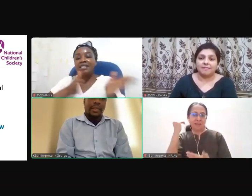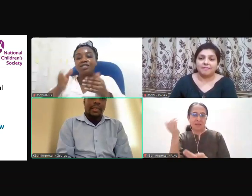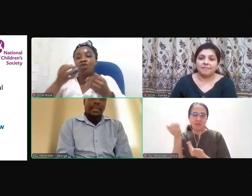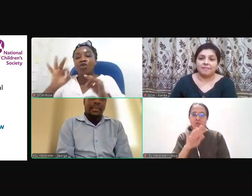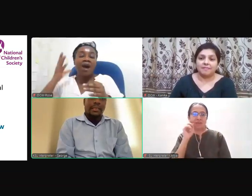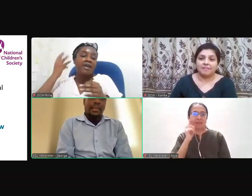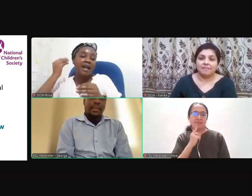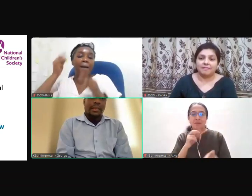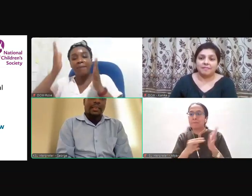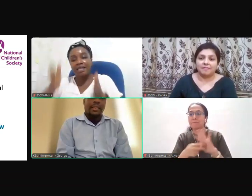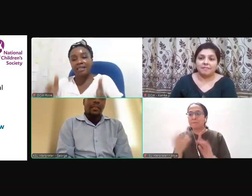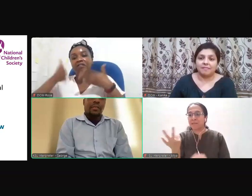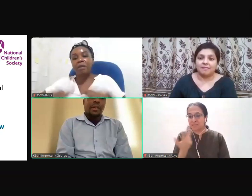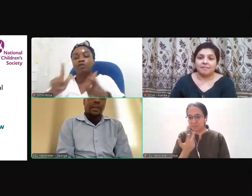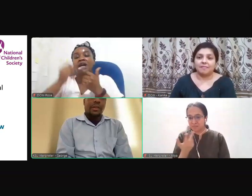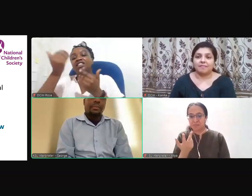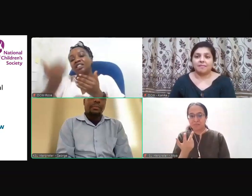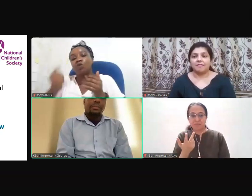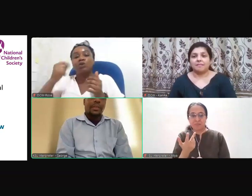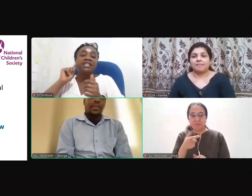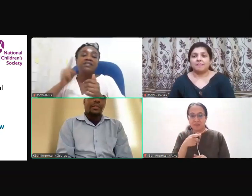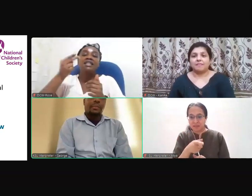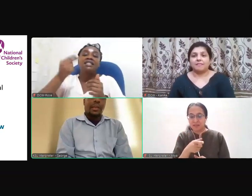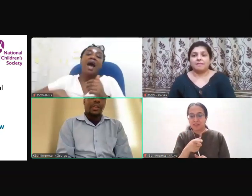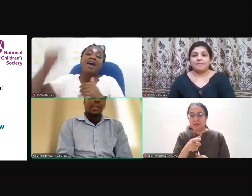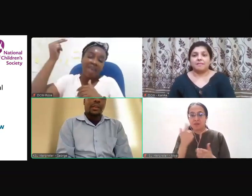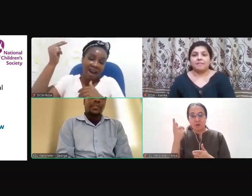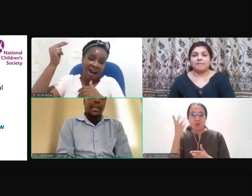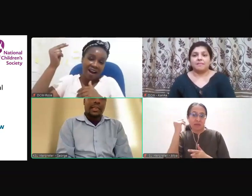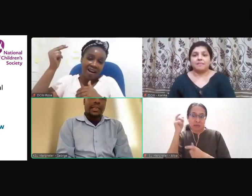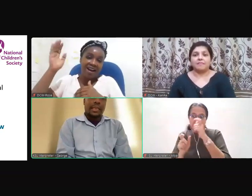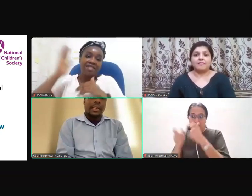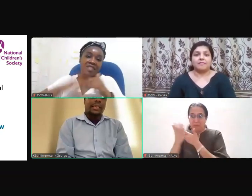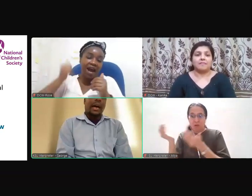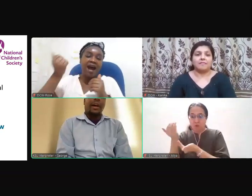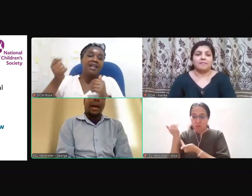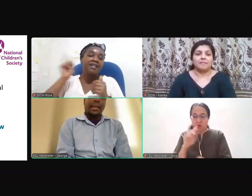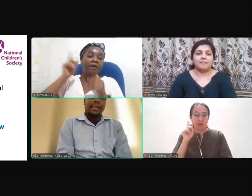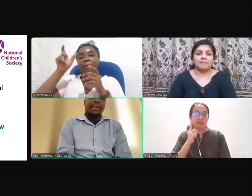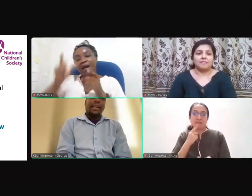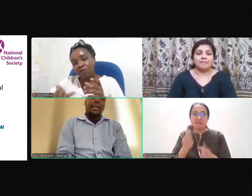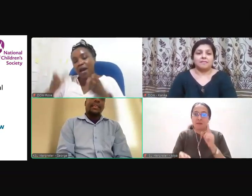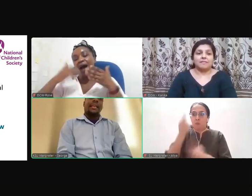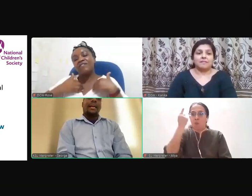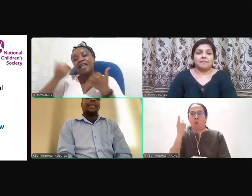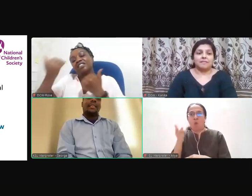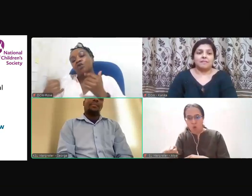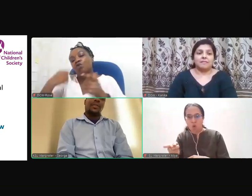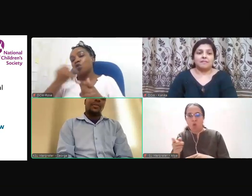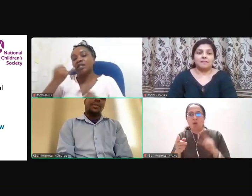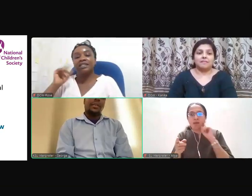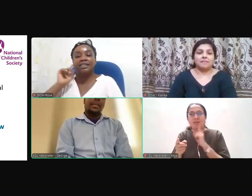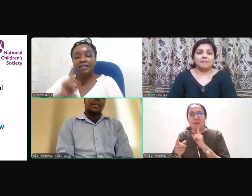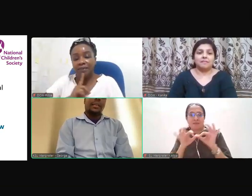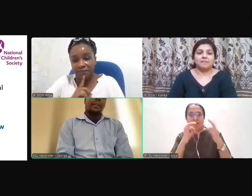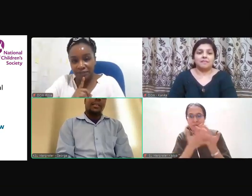That means chances of a hearing person giving birth to a deaf child are higher than a deaf